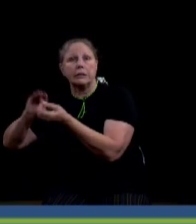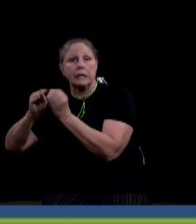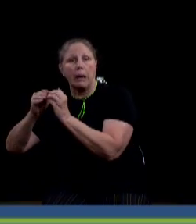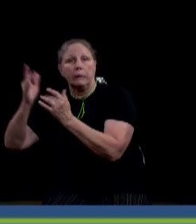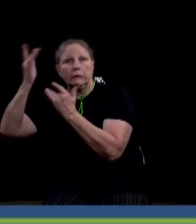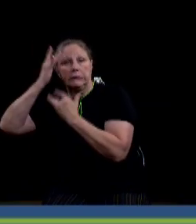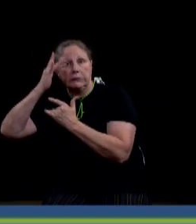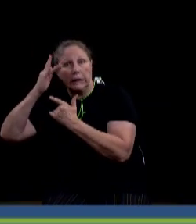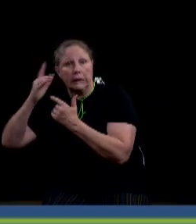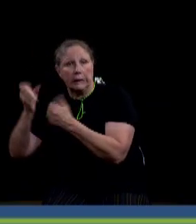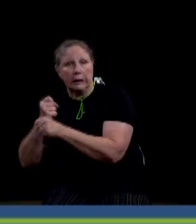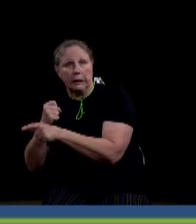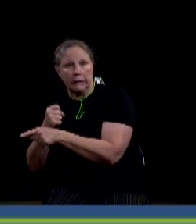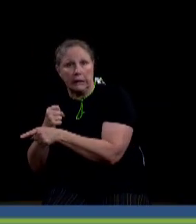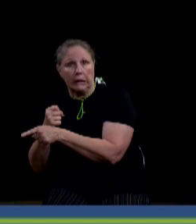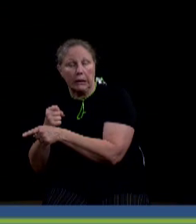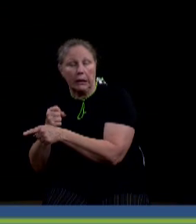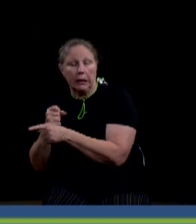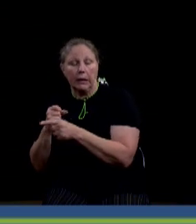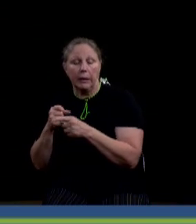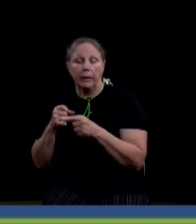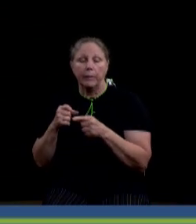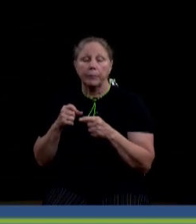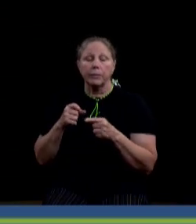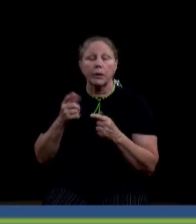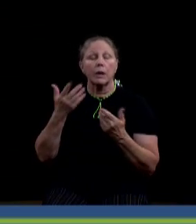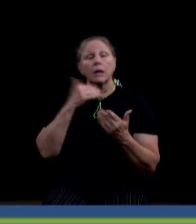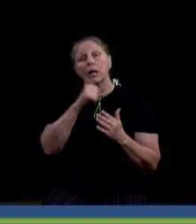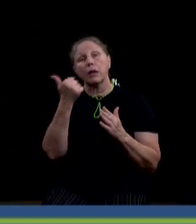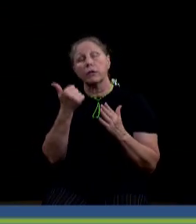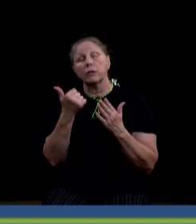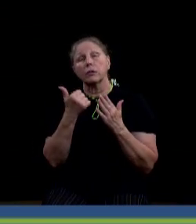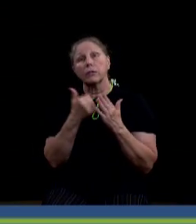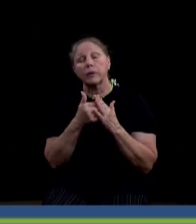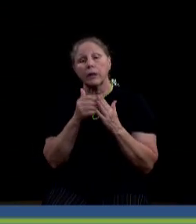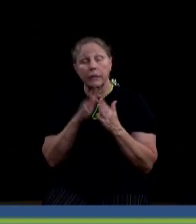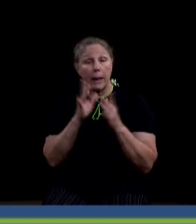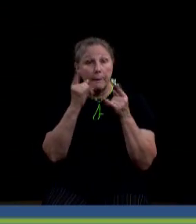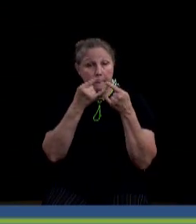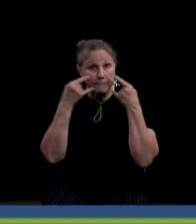Another example where wearing the masks does not prevent